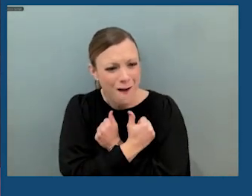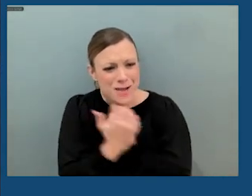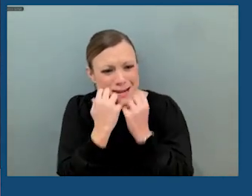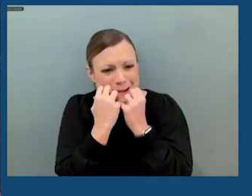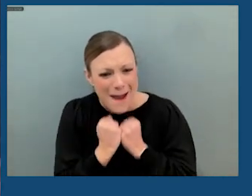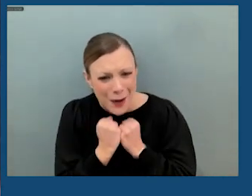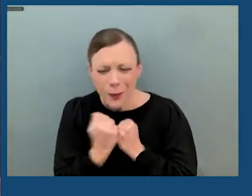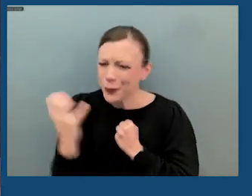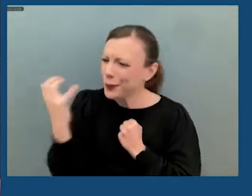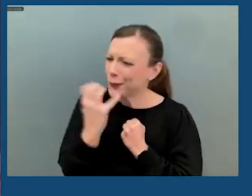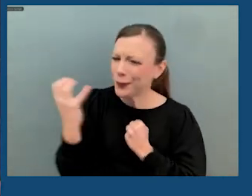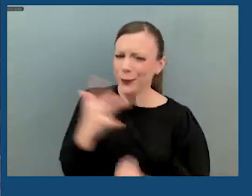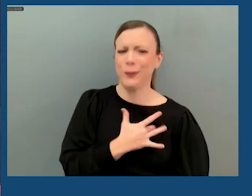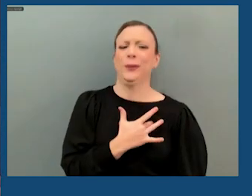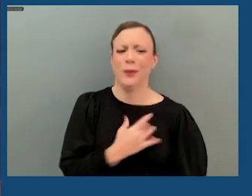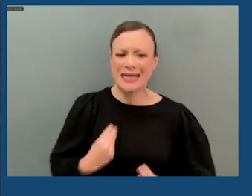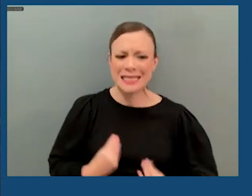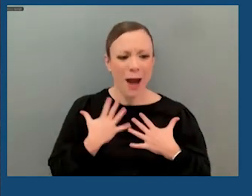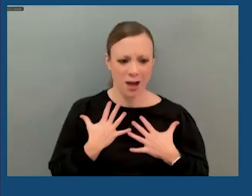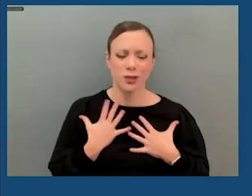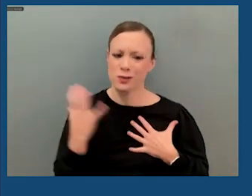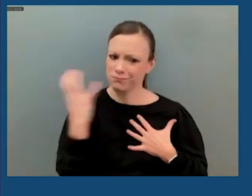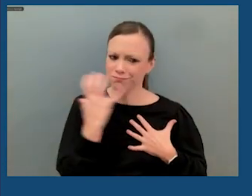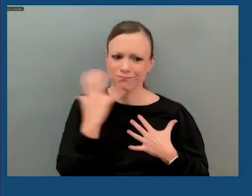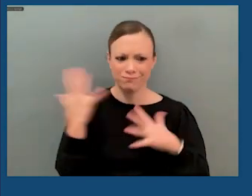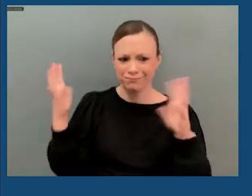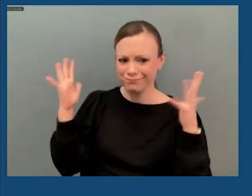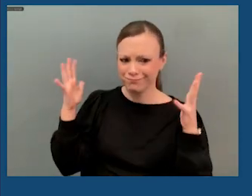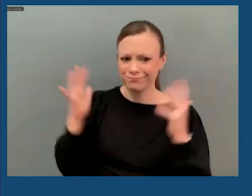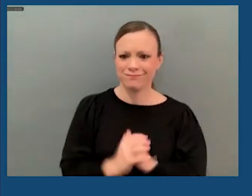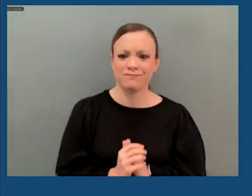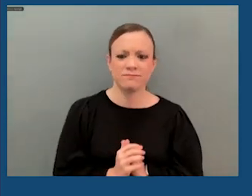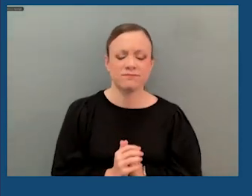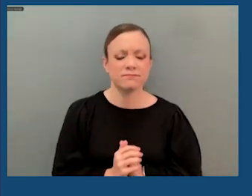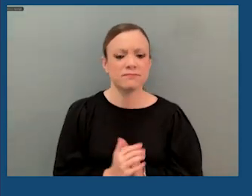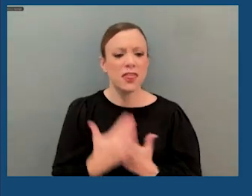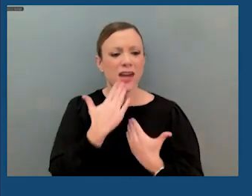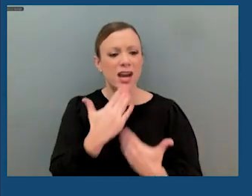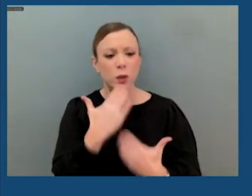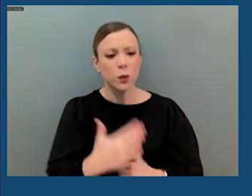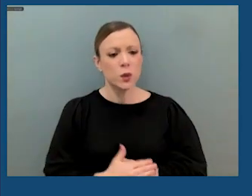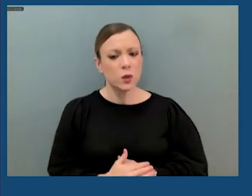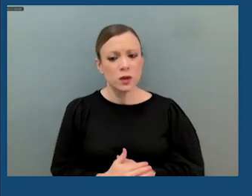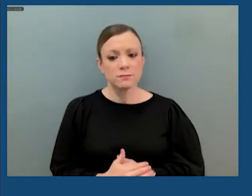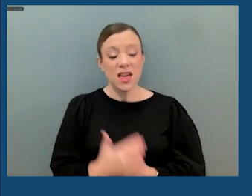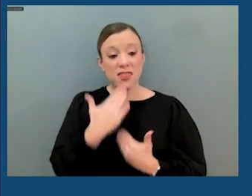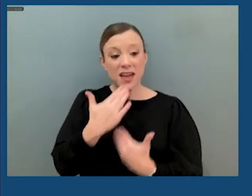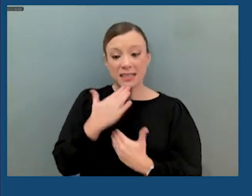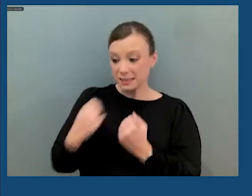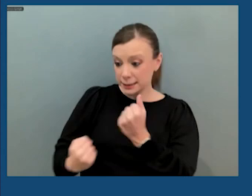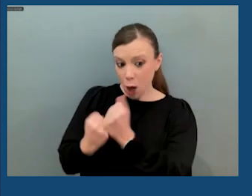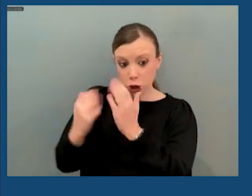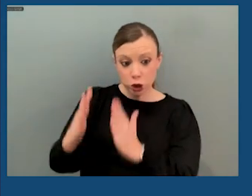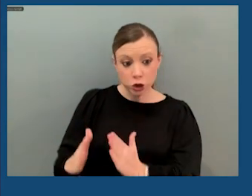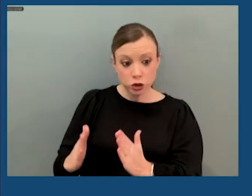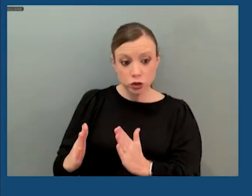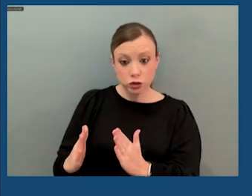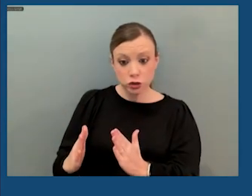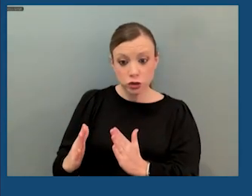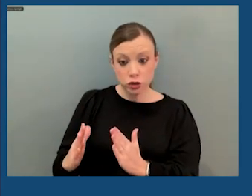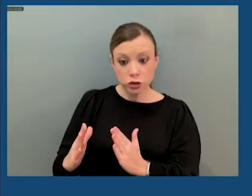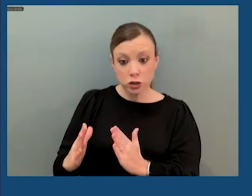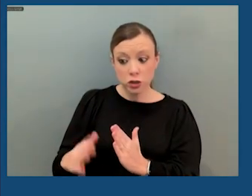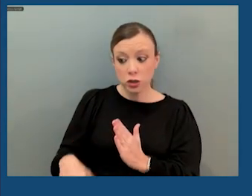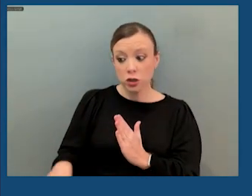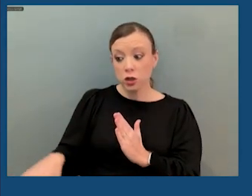It is inspiring. I want to thank the sponsors, Senator Brad